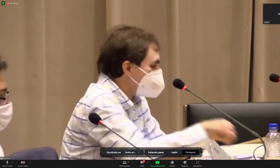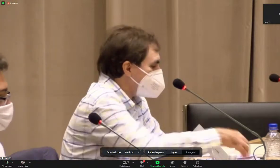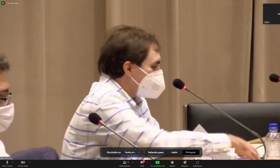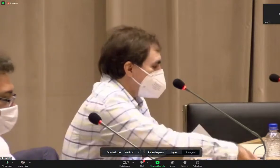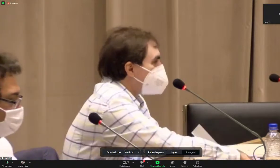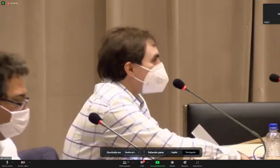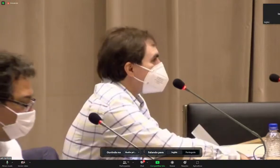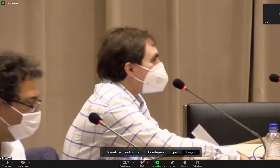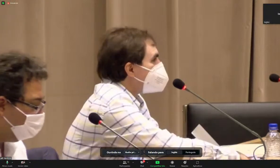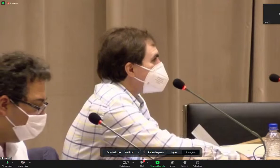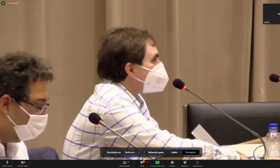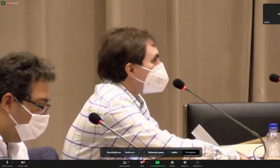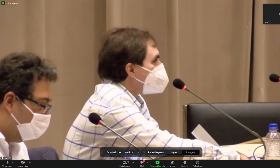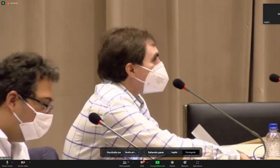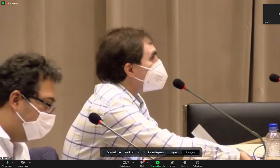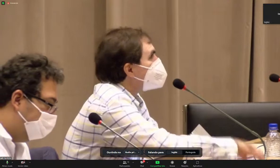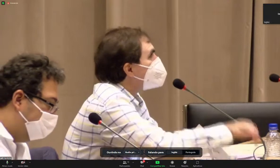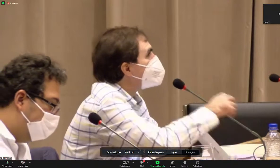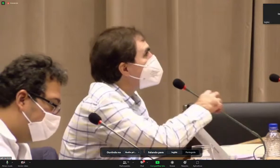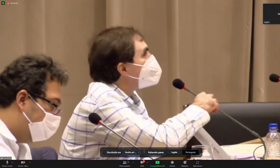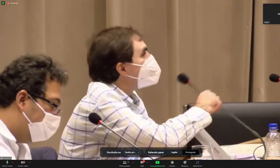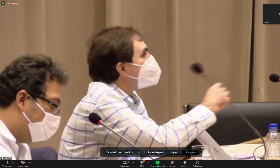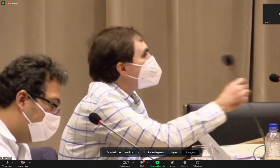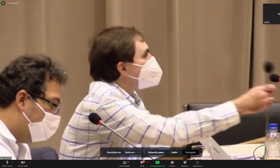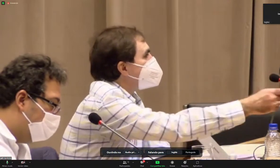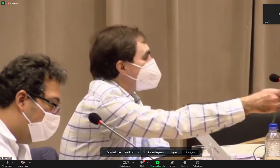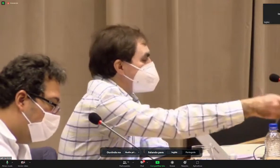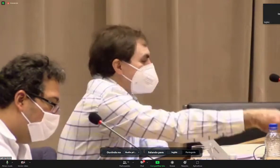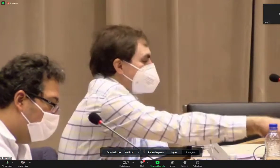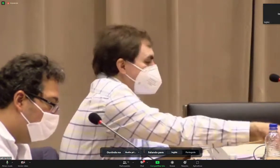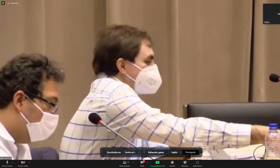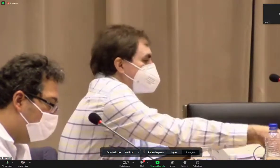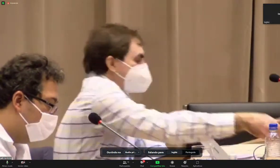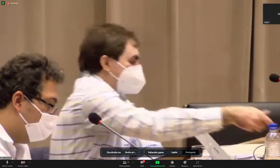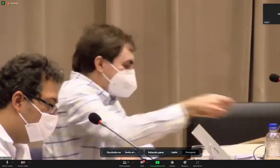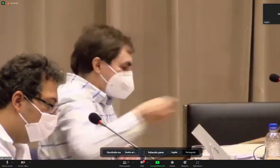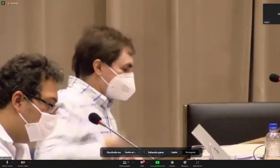the institutionalization is a question that I have.